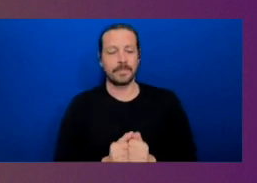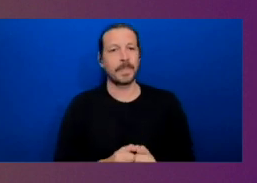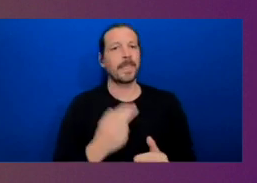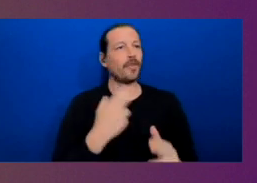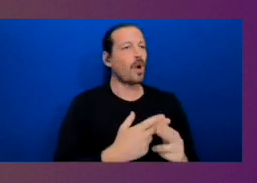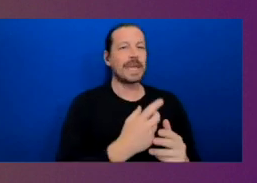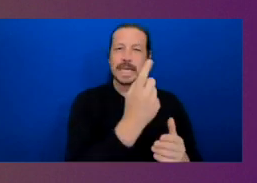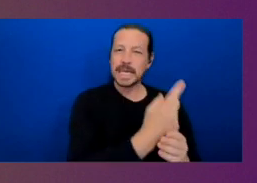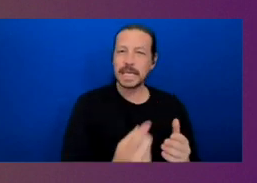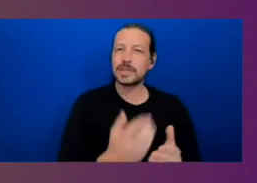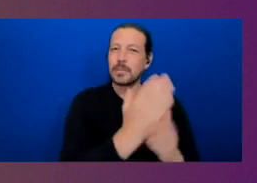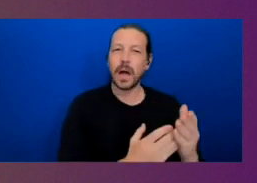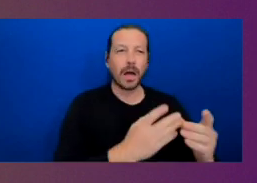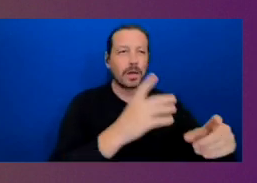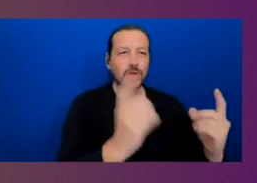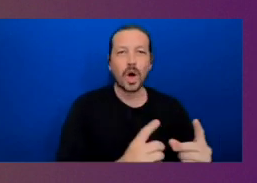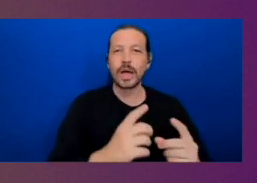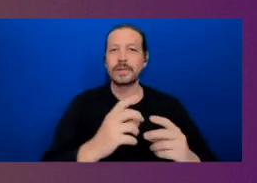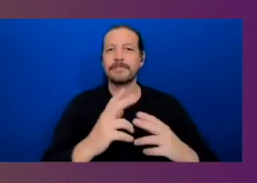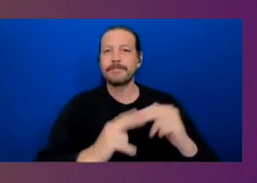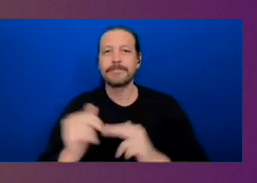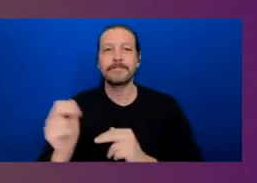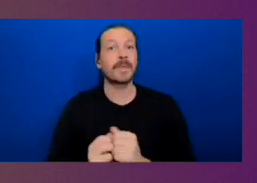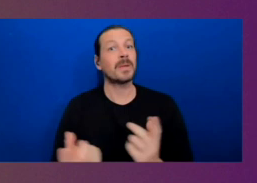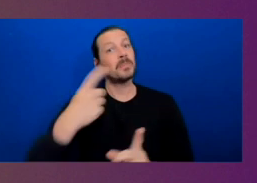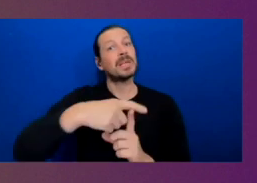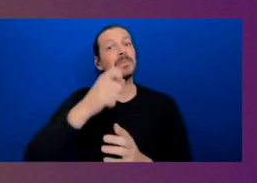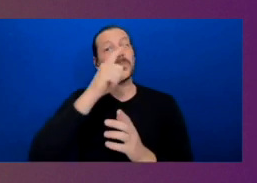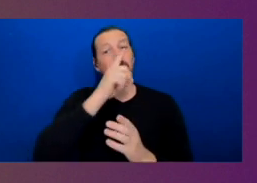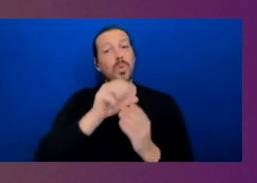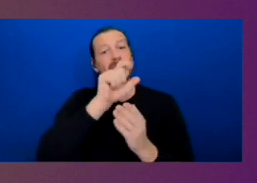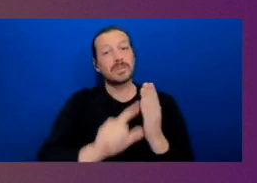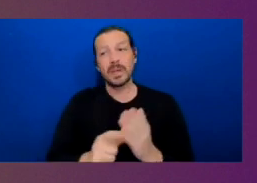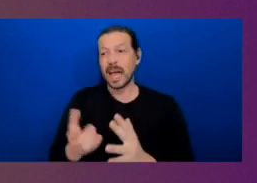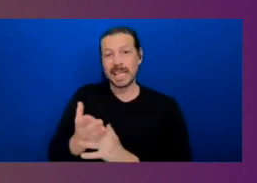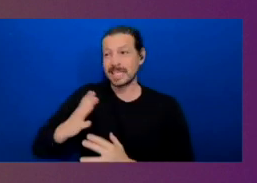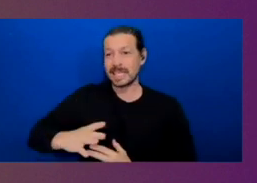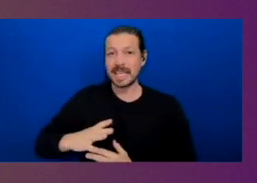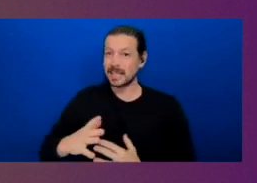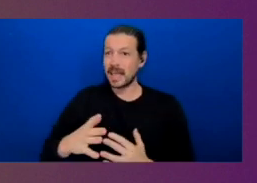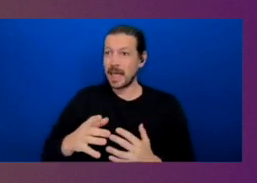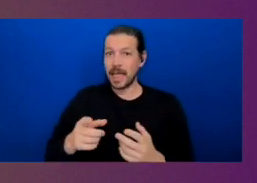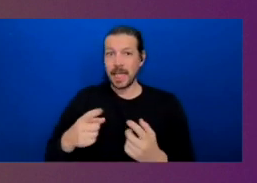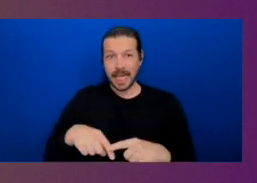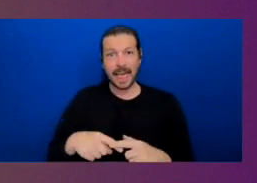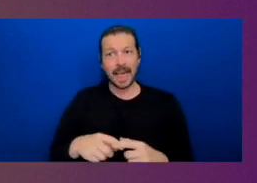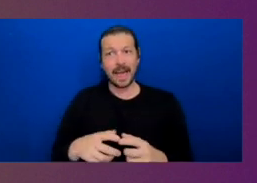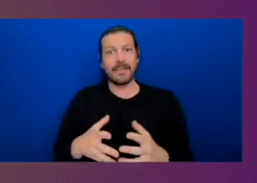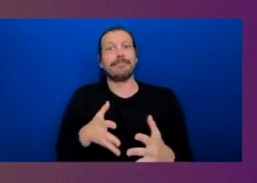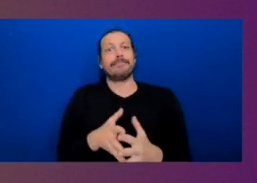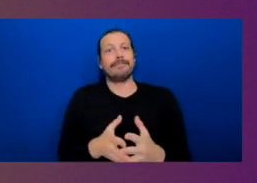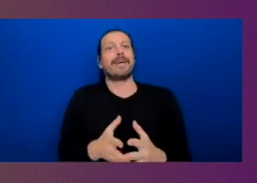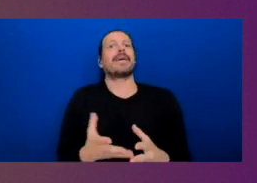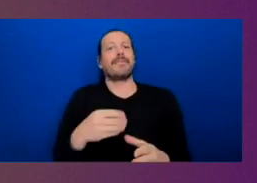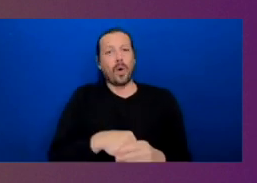design and development process. And we have to remember that people with disabilities and accessibility needs are woven into that particular demographic, as they